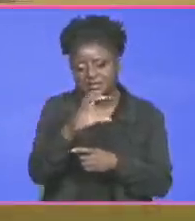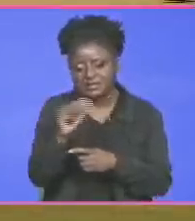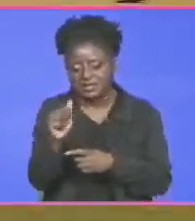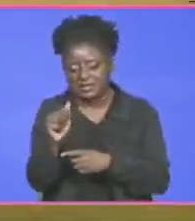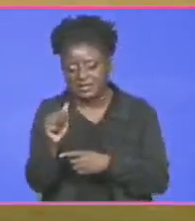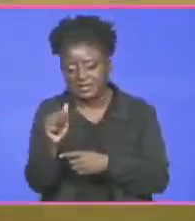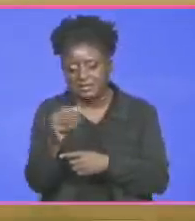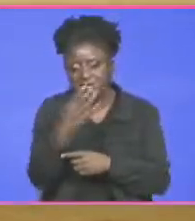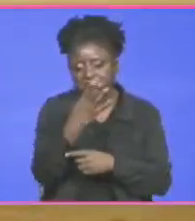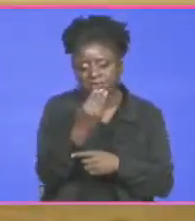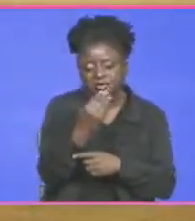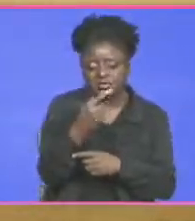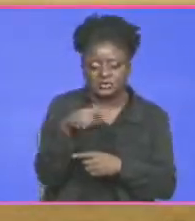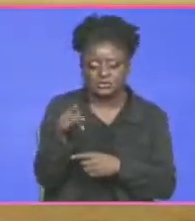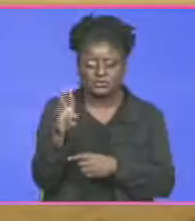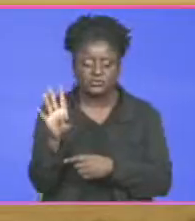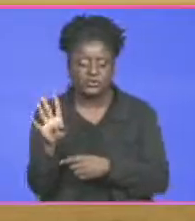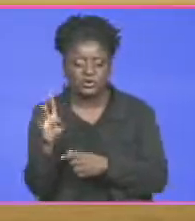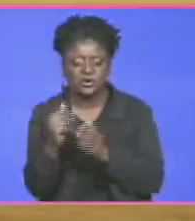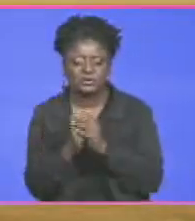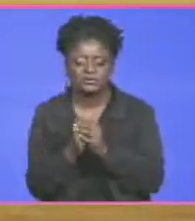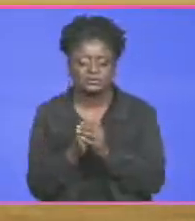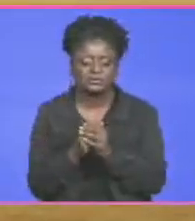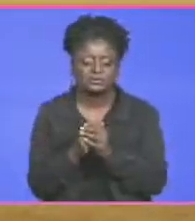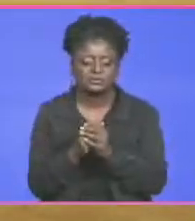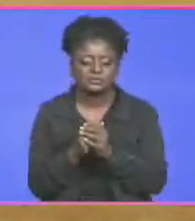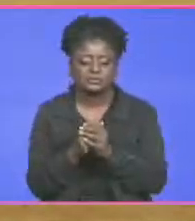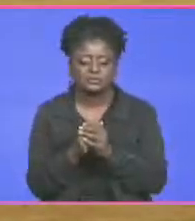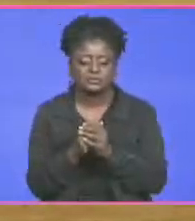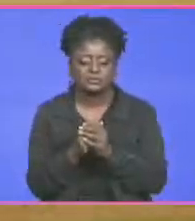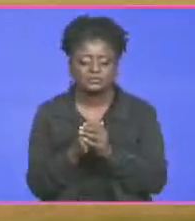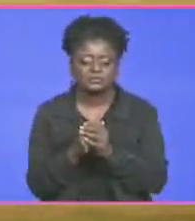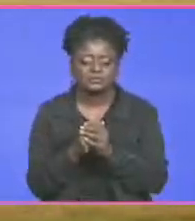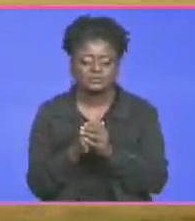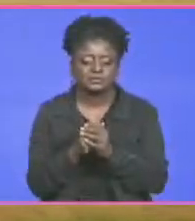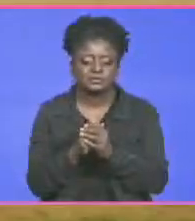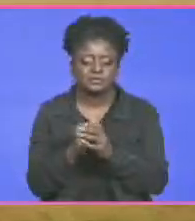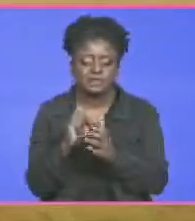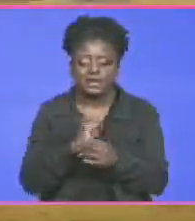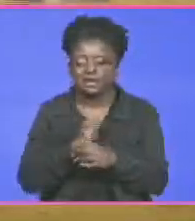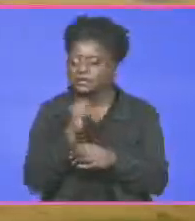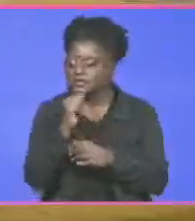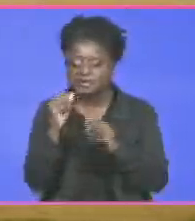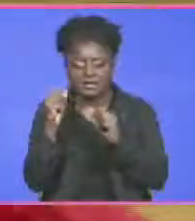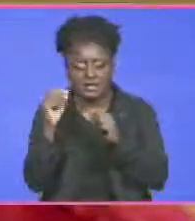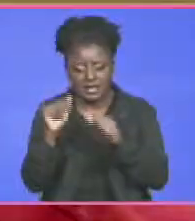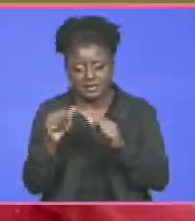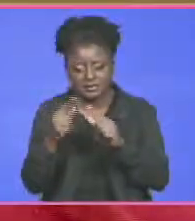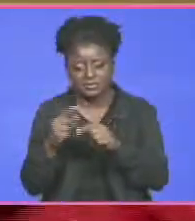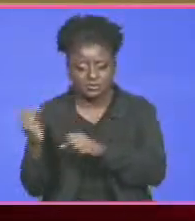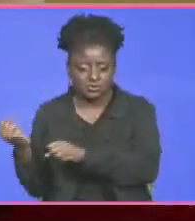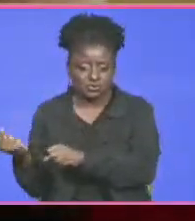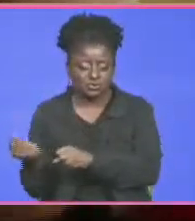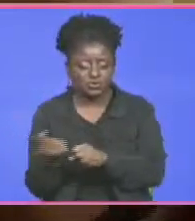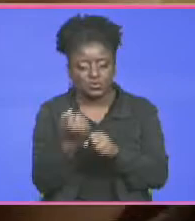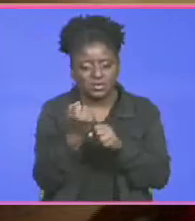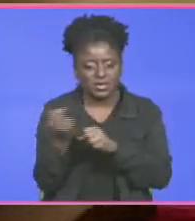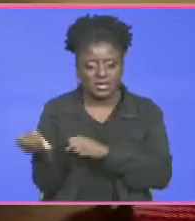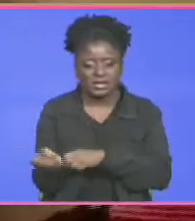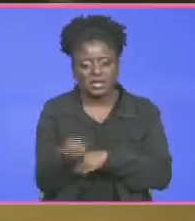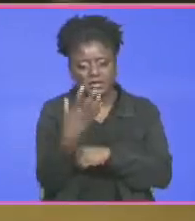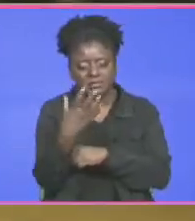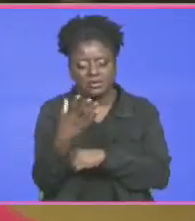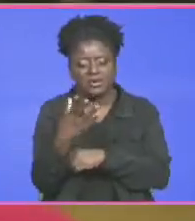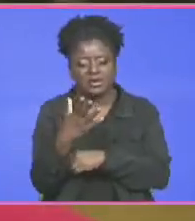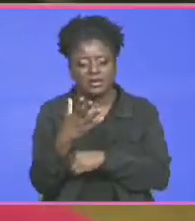score, 14-4. I wasn't able to swing the ball because I just repeated my shoulder the last game, so my team came out for me and they did the